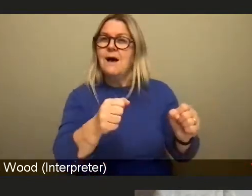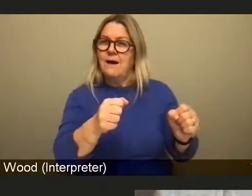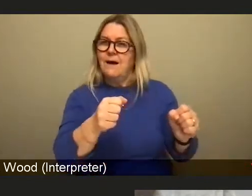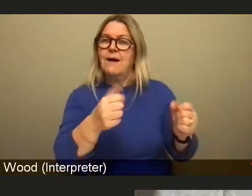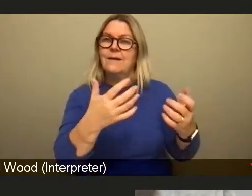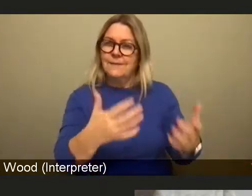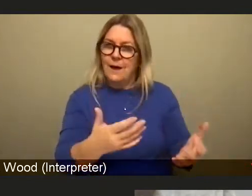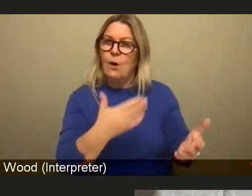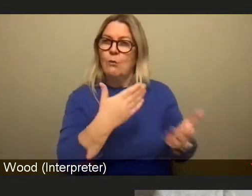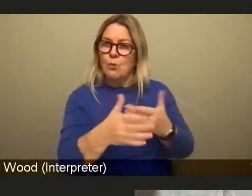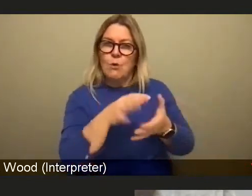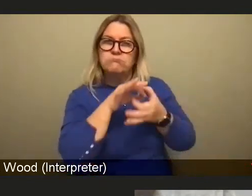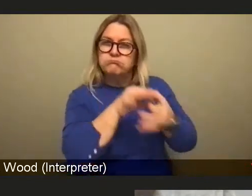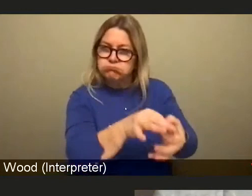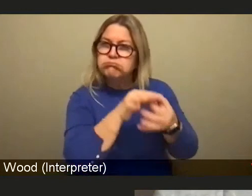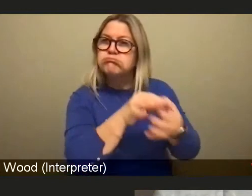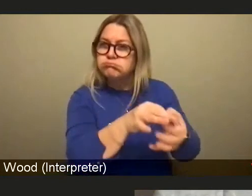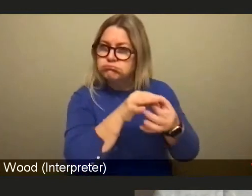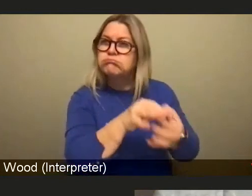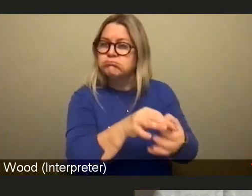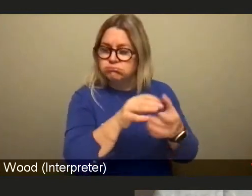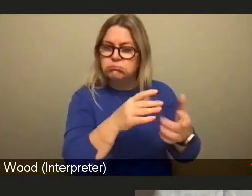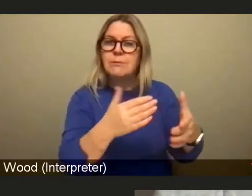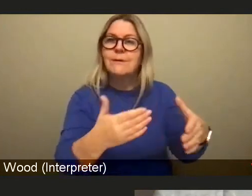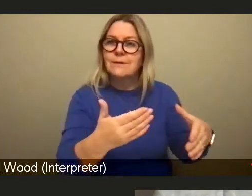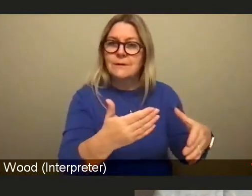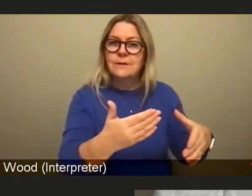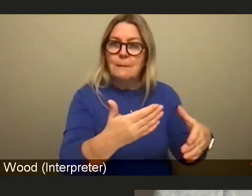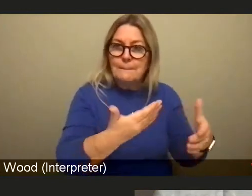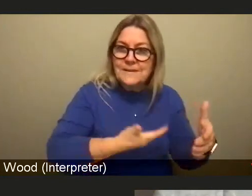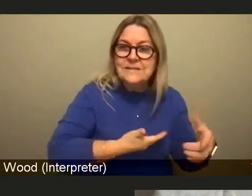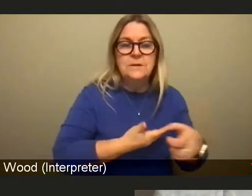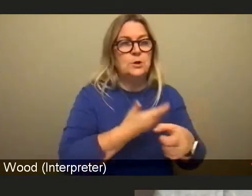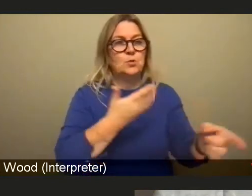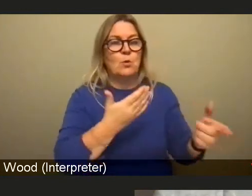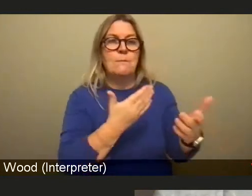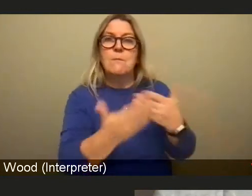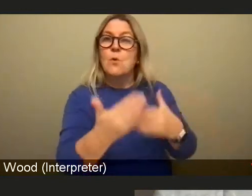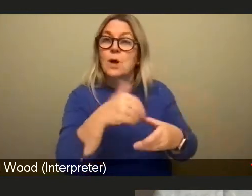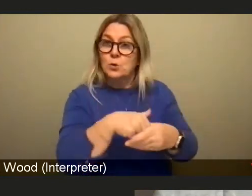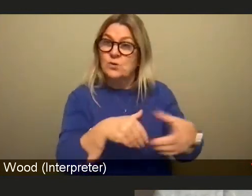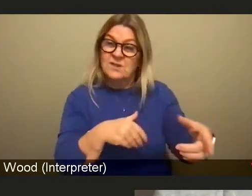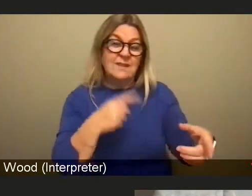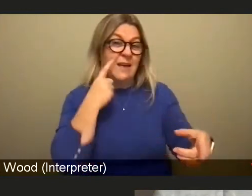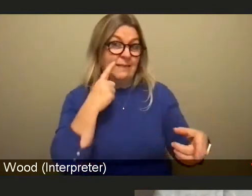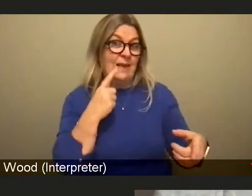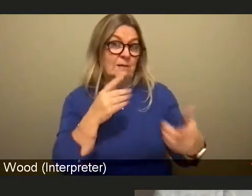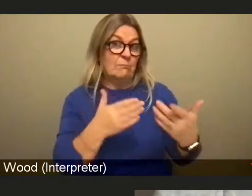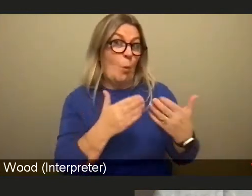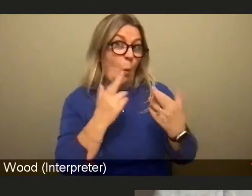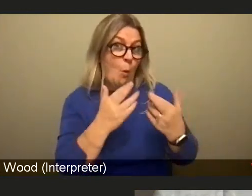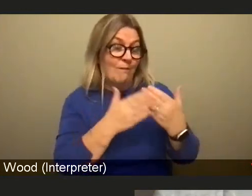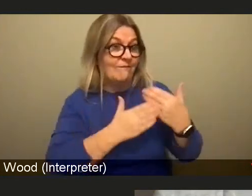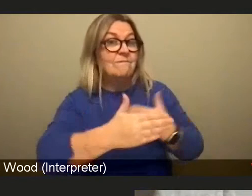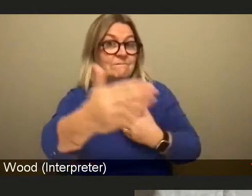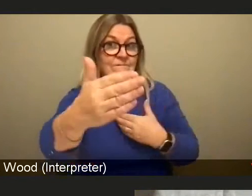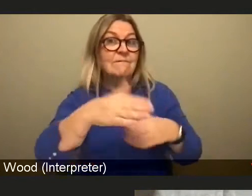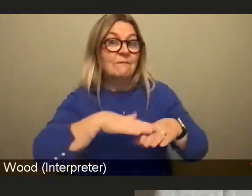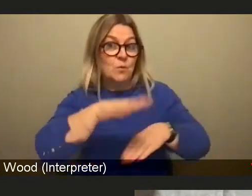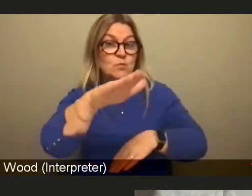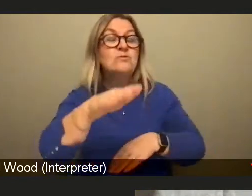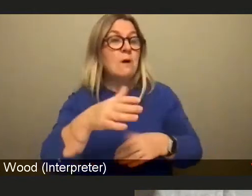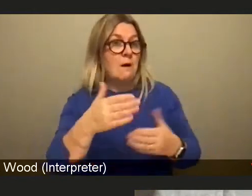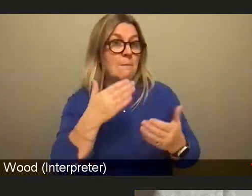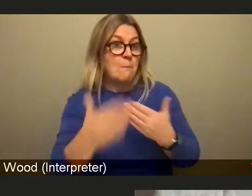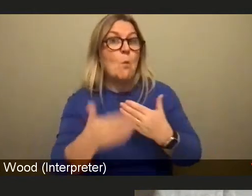inclusive. I think that will result in increased recruitment of disabled people, which hopefully will go some way to